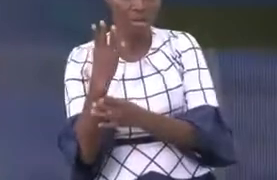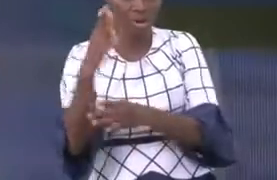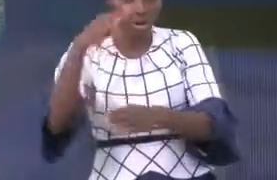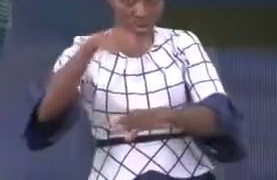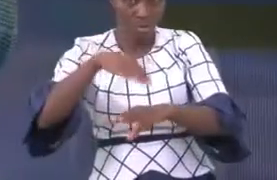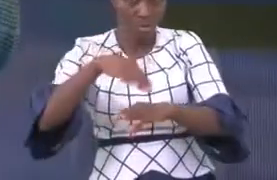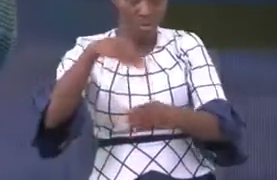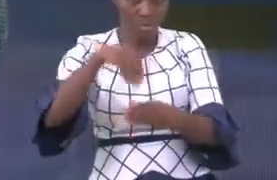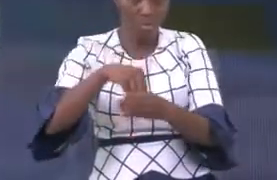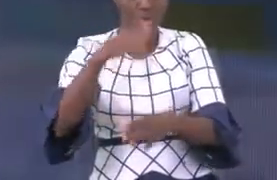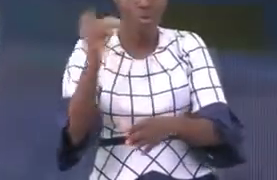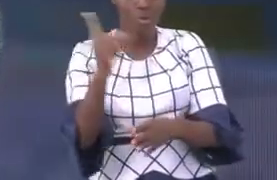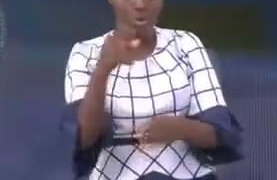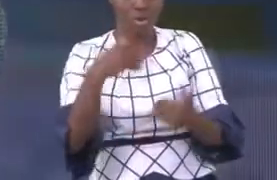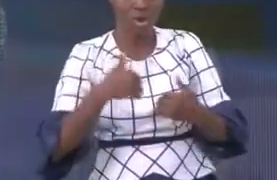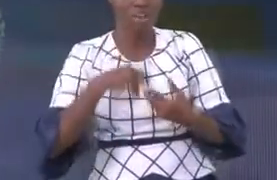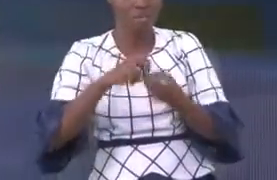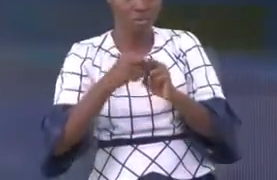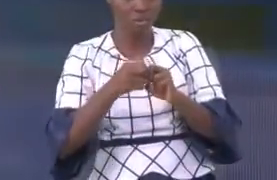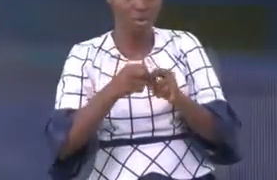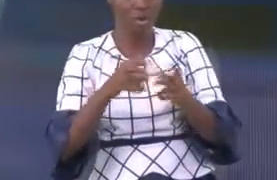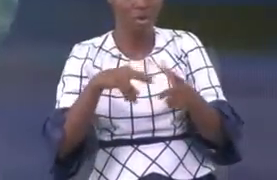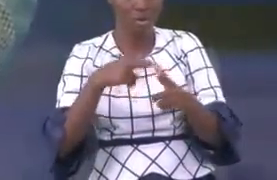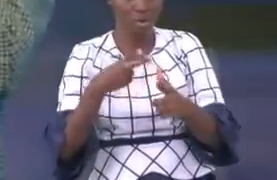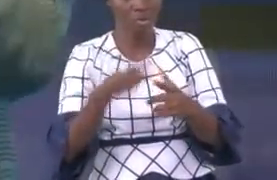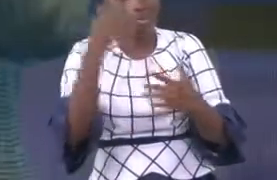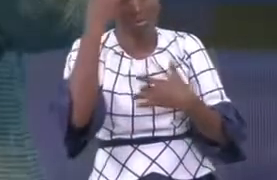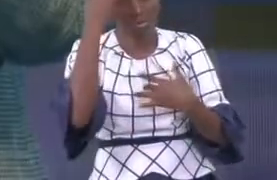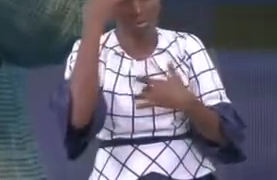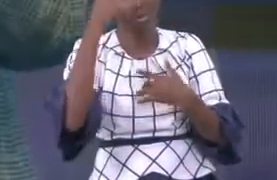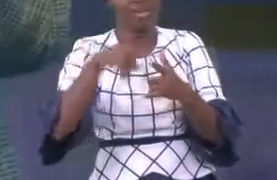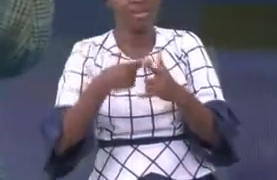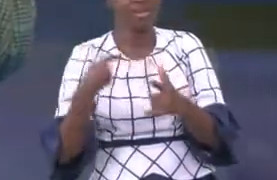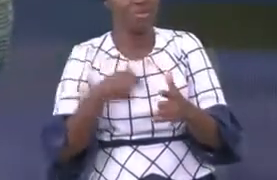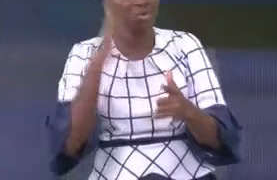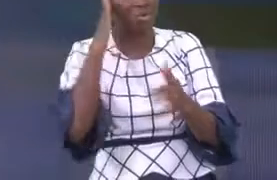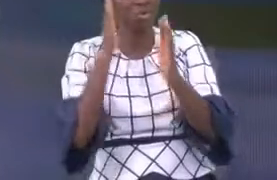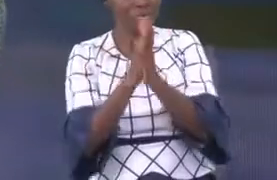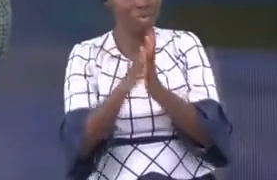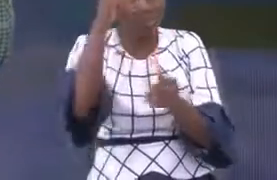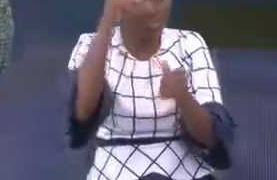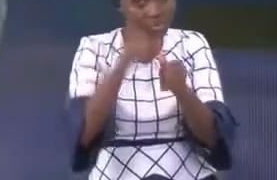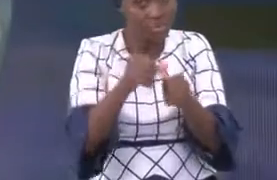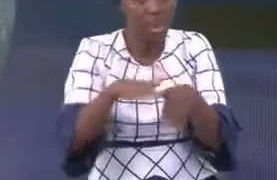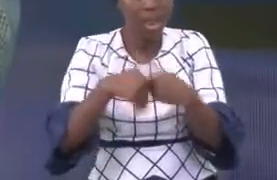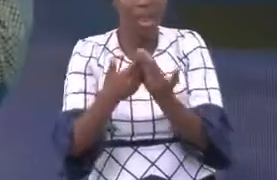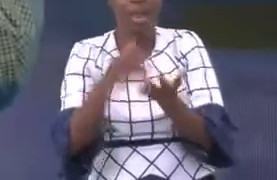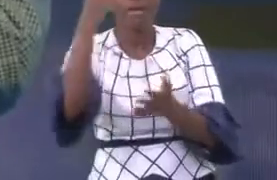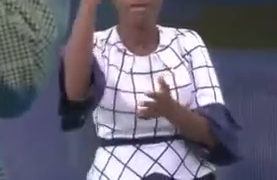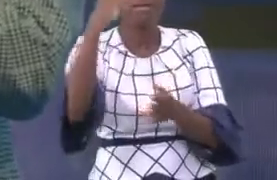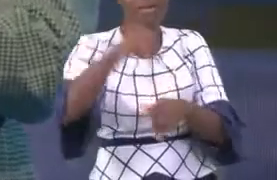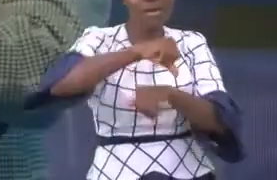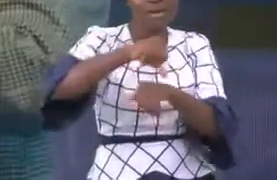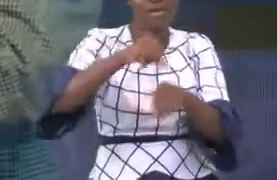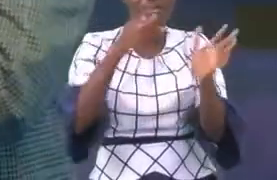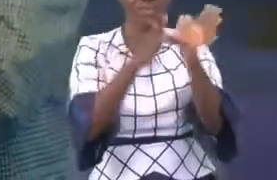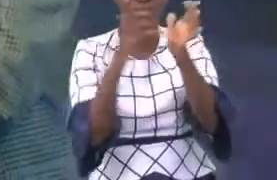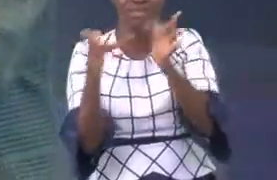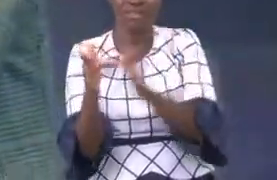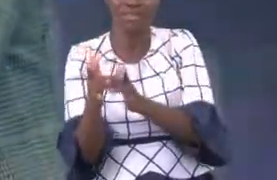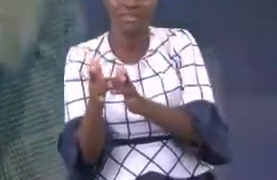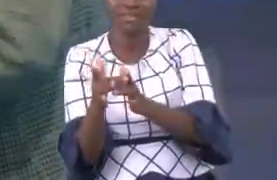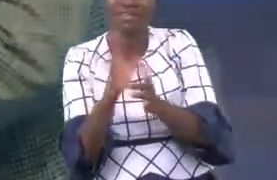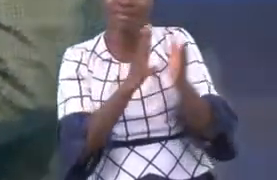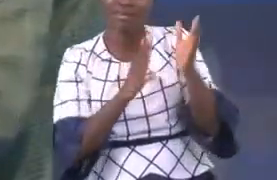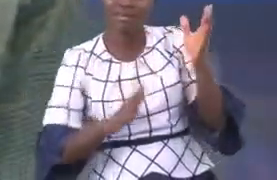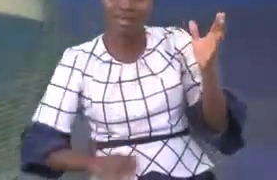Remember how God anointed Jesus Christ of Nazareth with